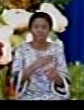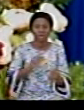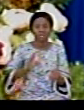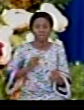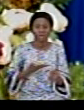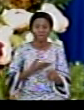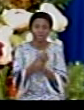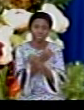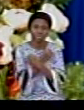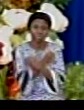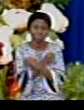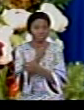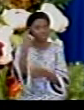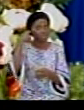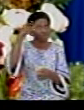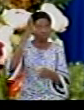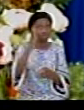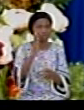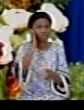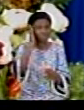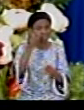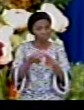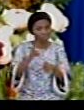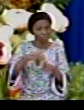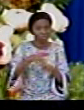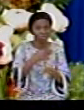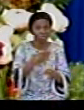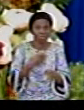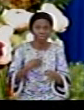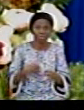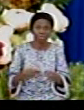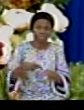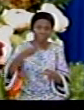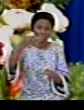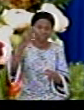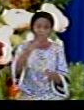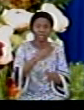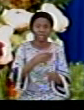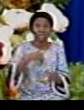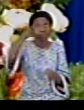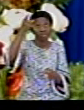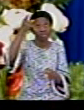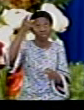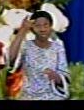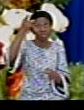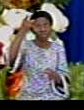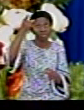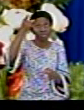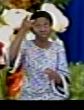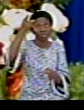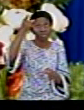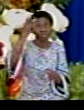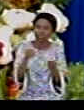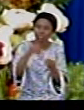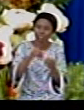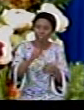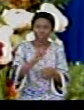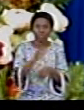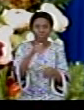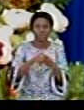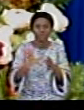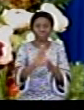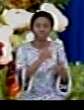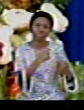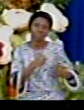Pray and talk to the Lord. And the Lord will do a deeper work in your heart, in my heart, to have